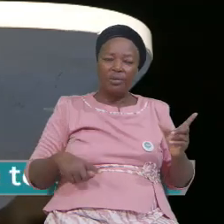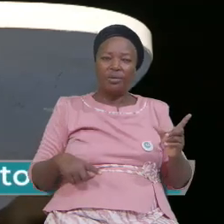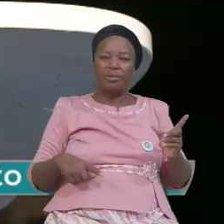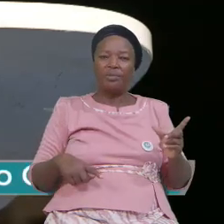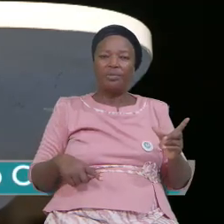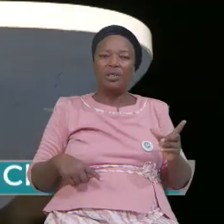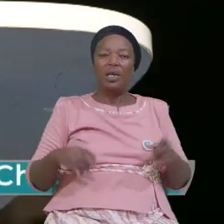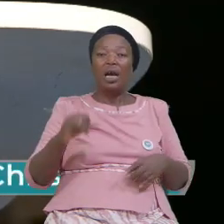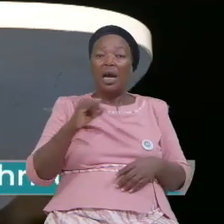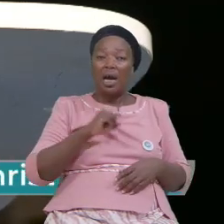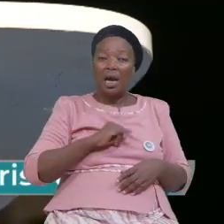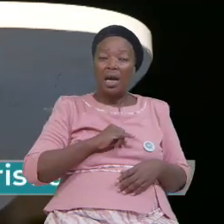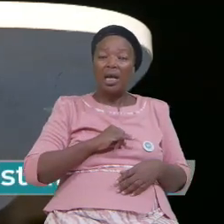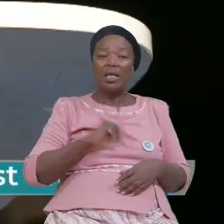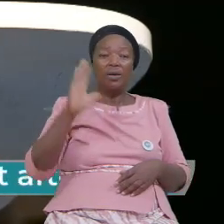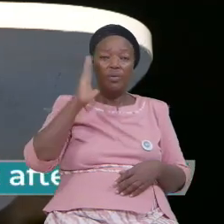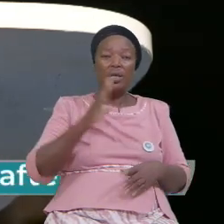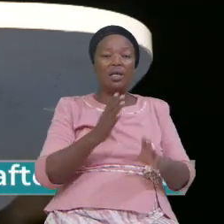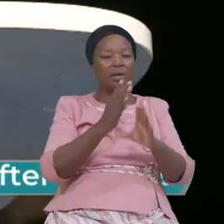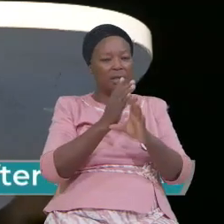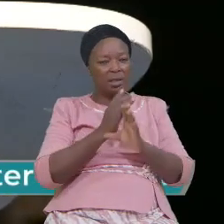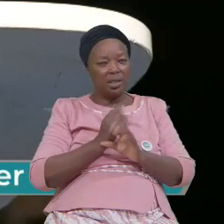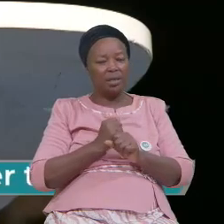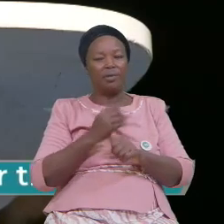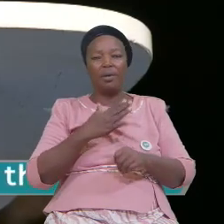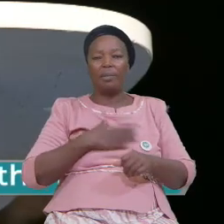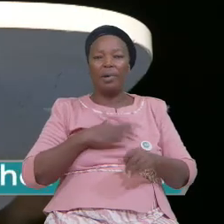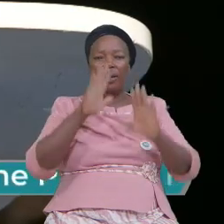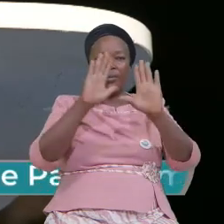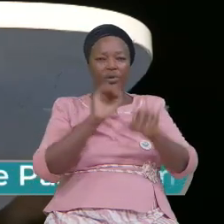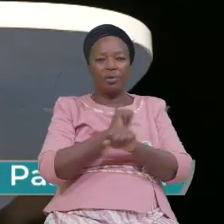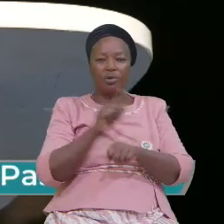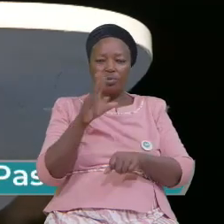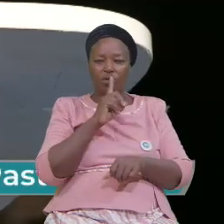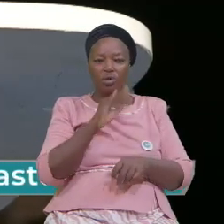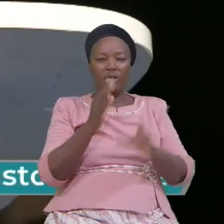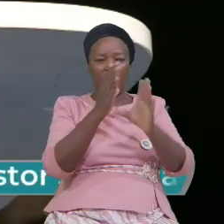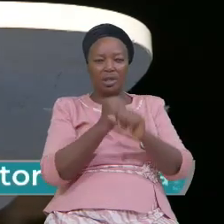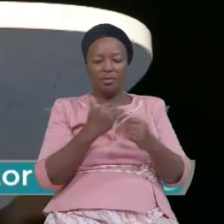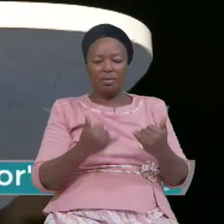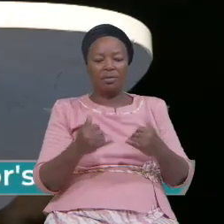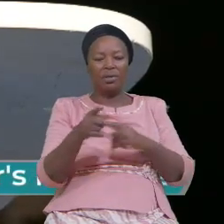I will receive my miracle. You will surely receive today.